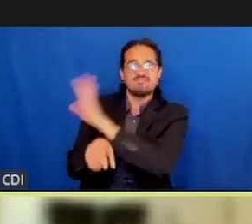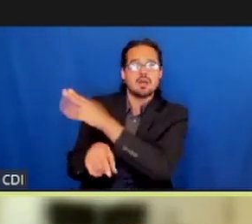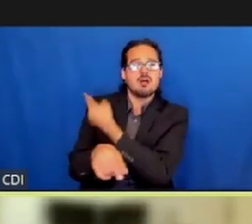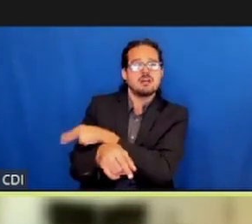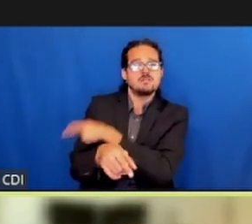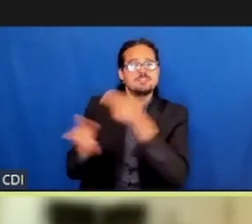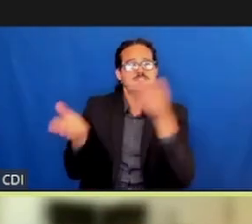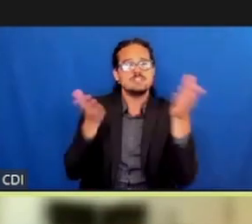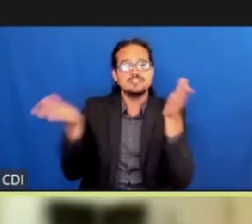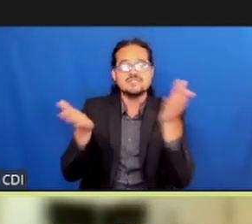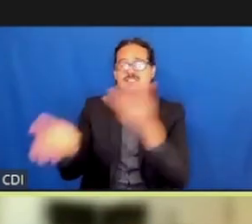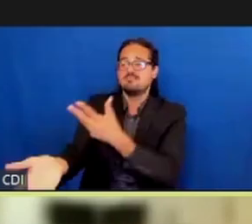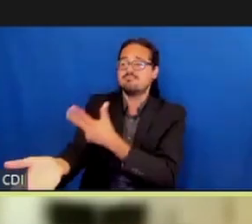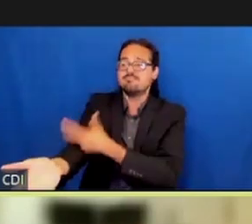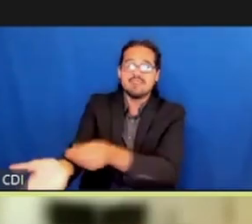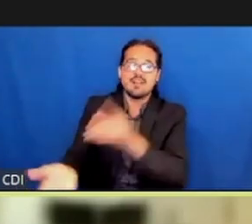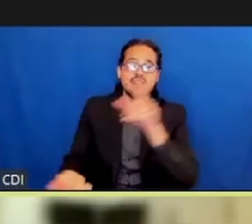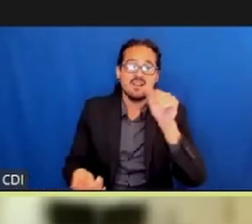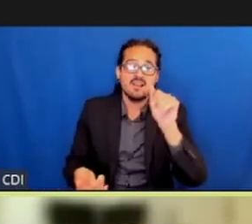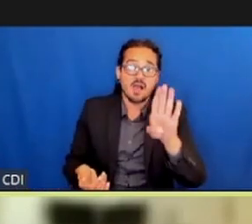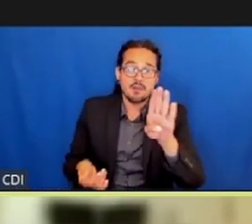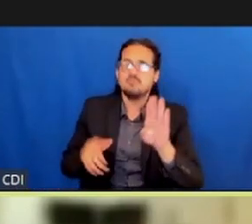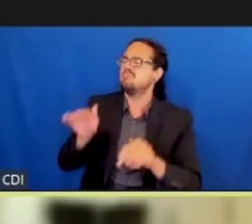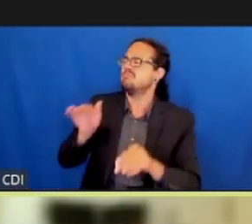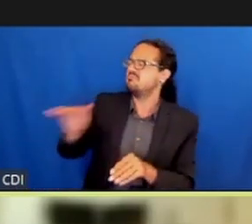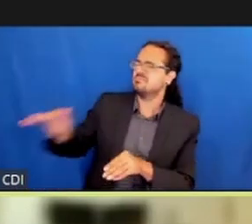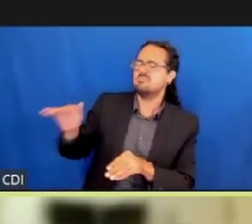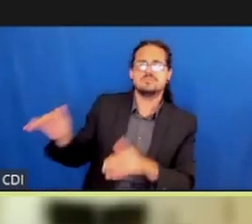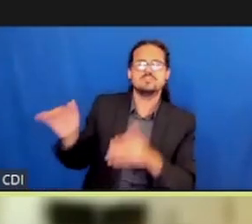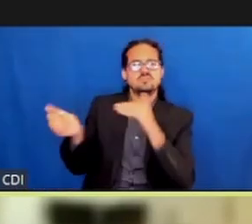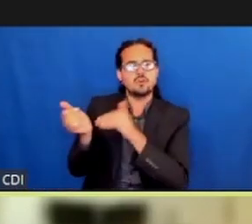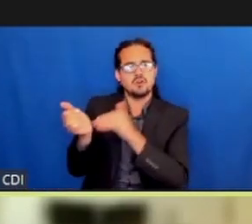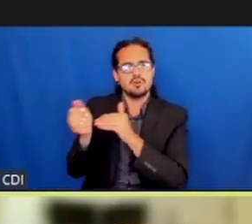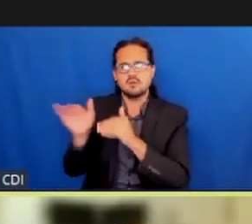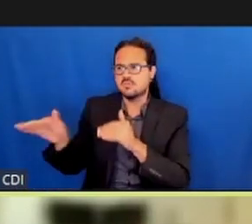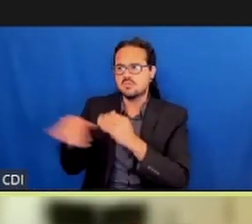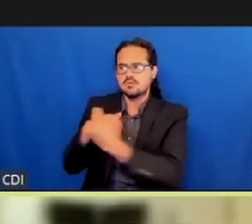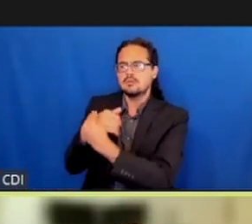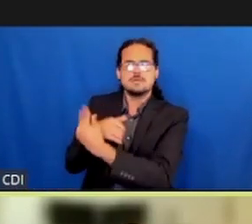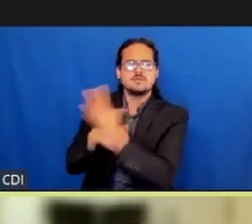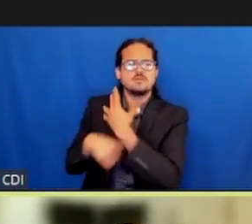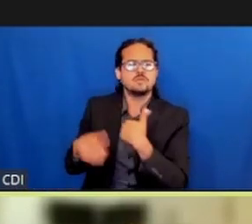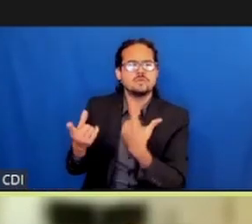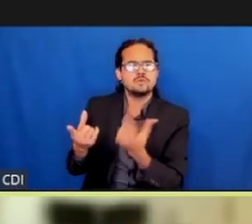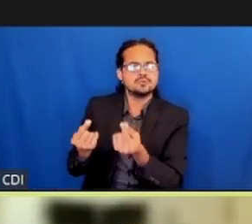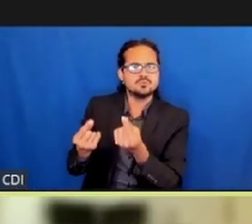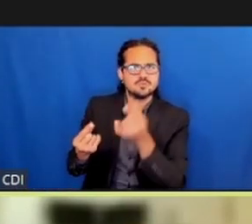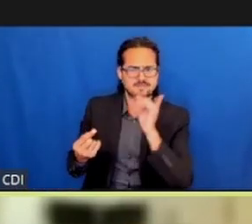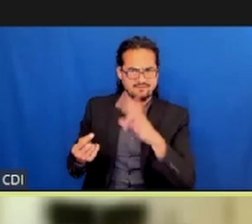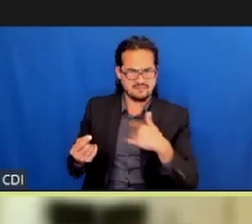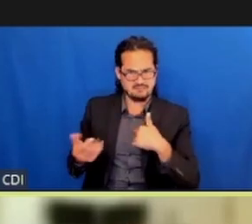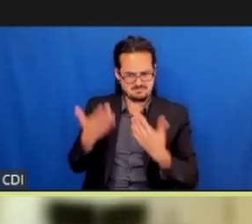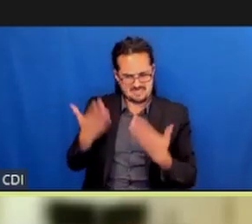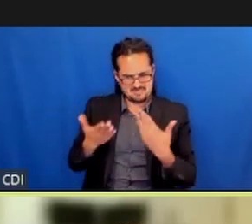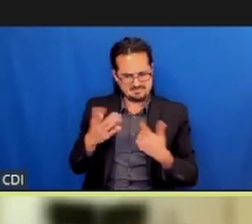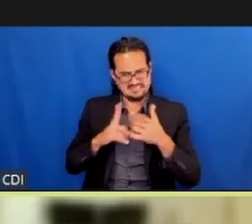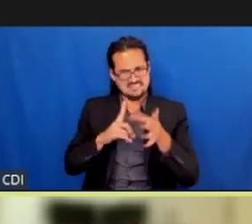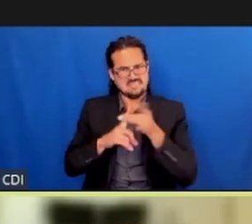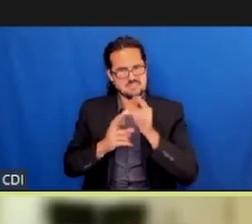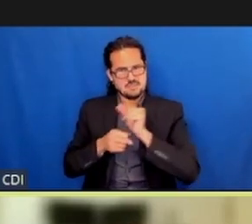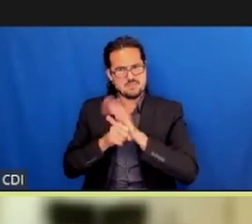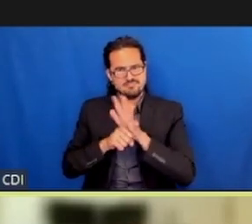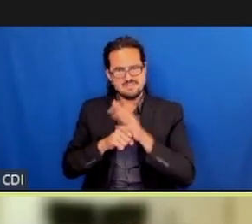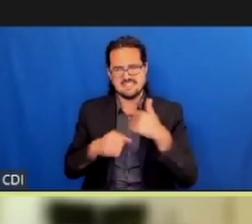with your doc about what makes sense. Maybe if you have symptoms that are suspicious for COVID, they might actually have you met at the front door and sort of escorted